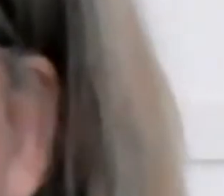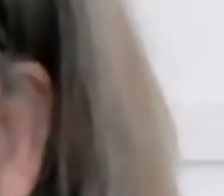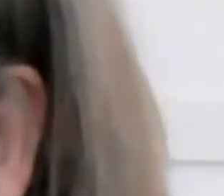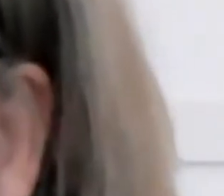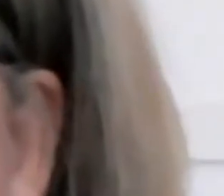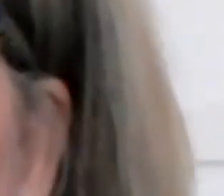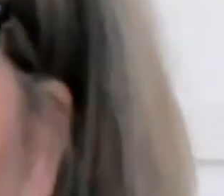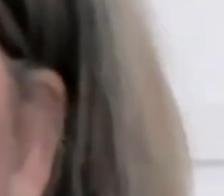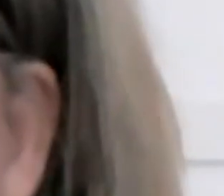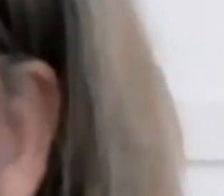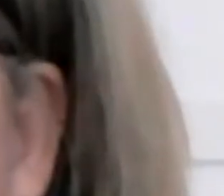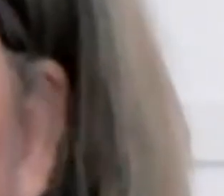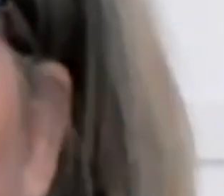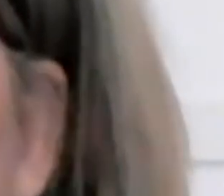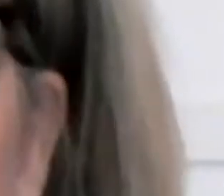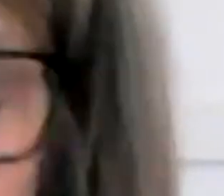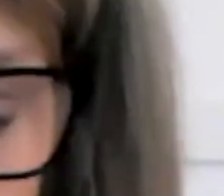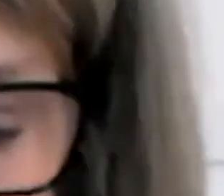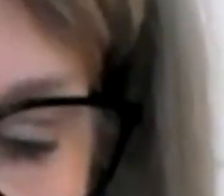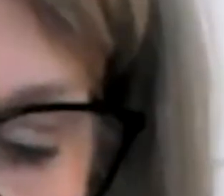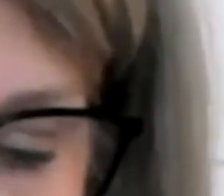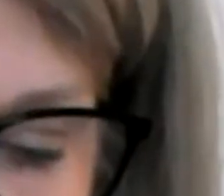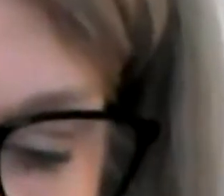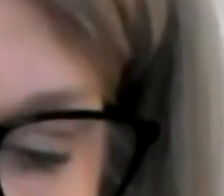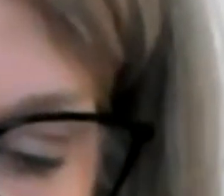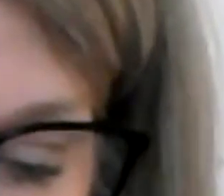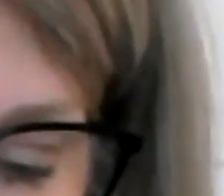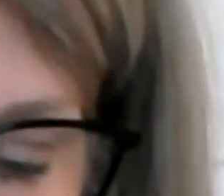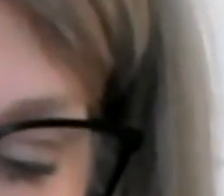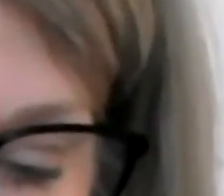everywhere in your questions, in your discussions, and on your whiteboard.